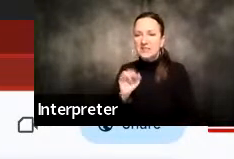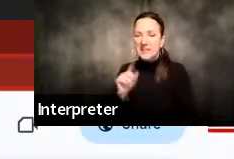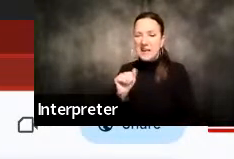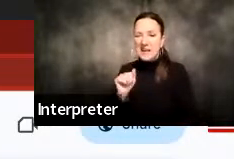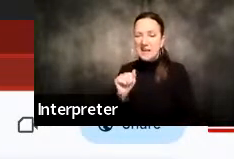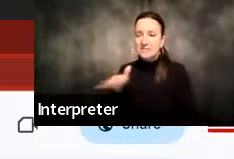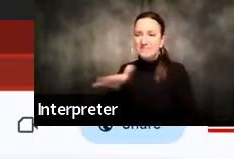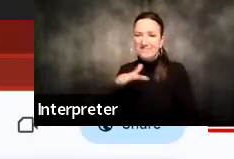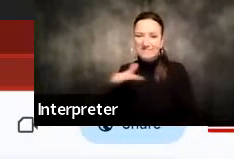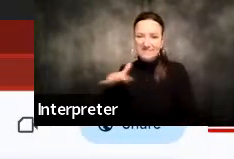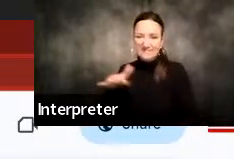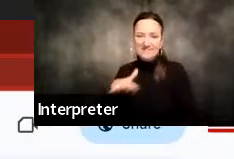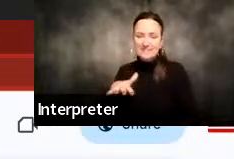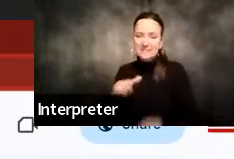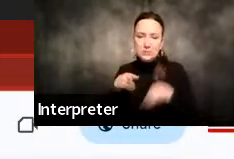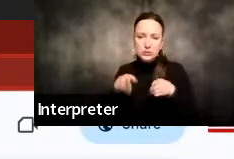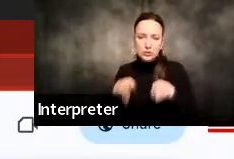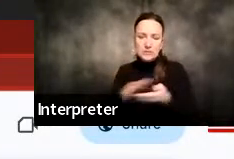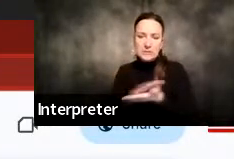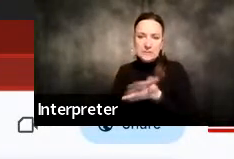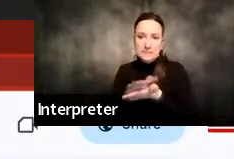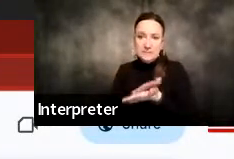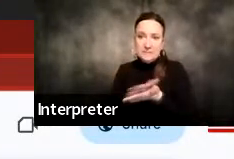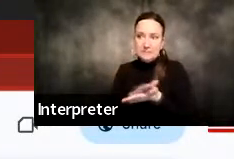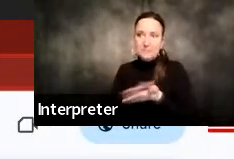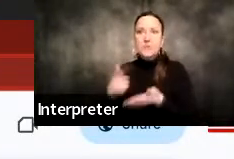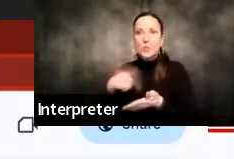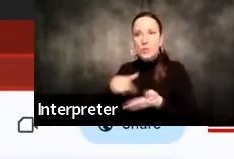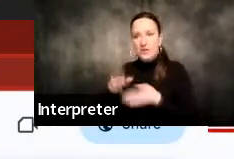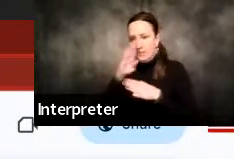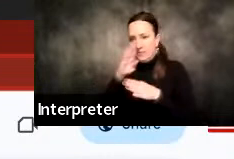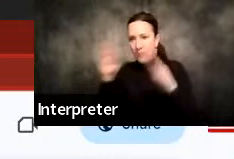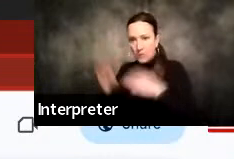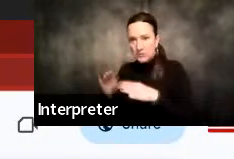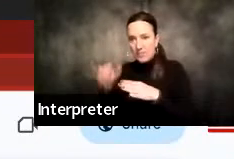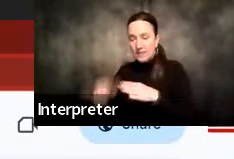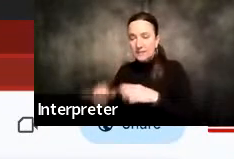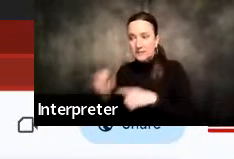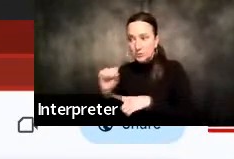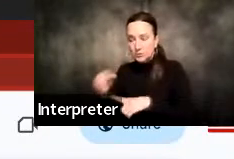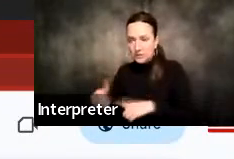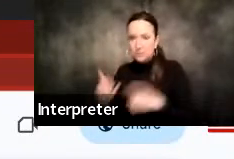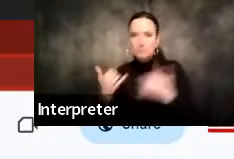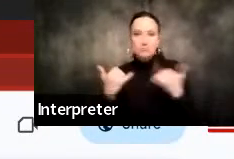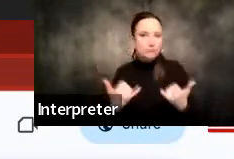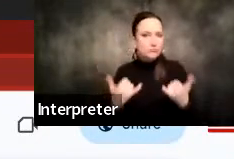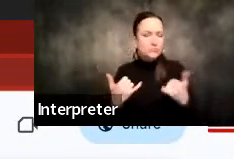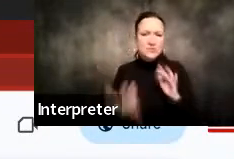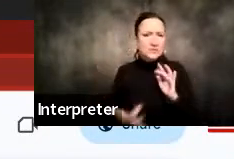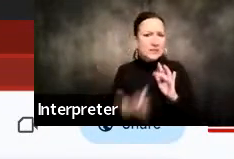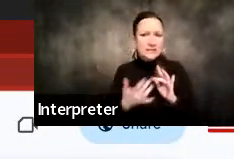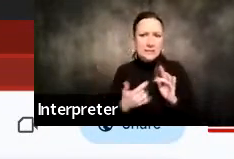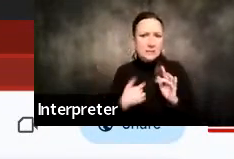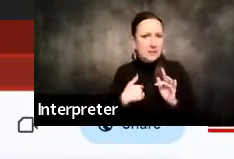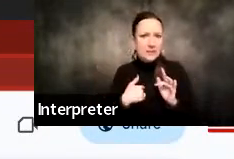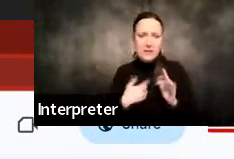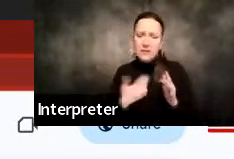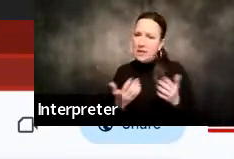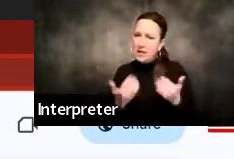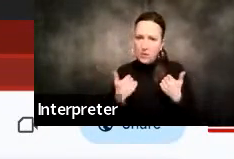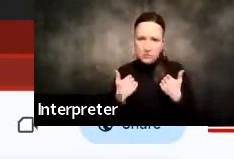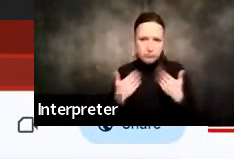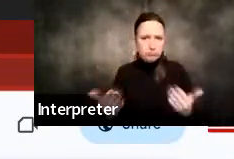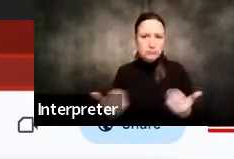as far as the street sweeping in there. So we've been handling that. And like I said, you could always reach out to me and then we'll escalate it from